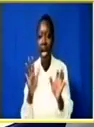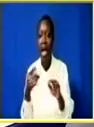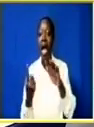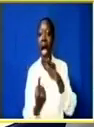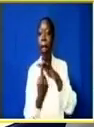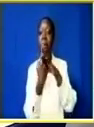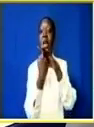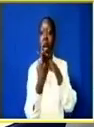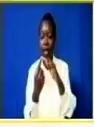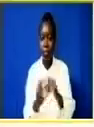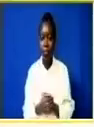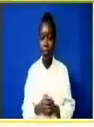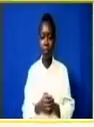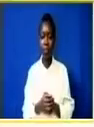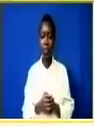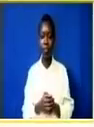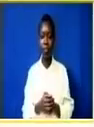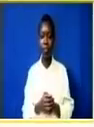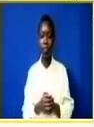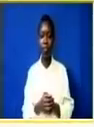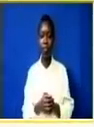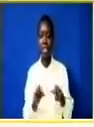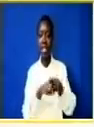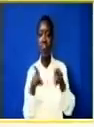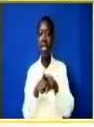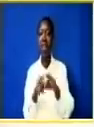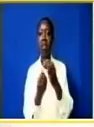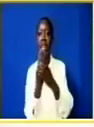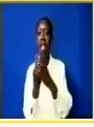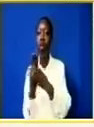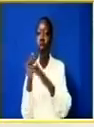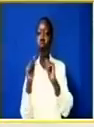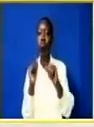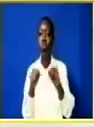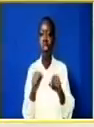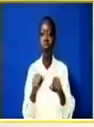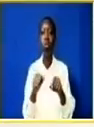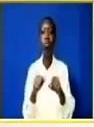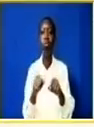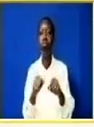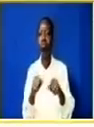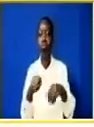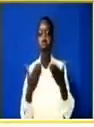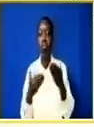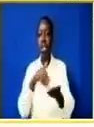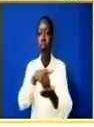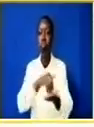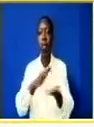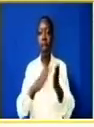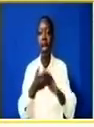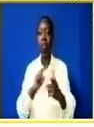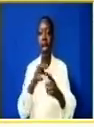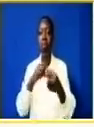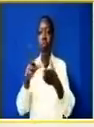roots. Yes. And even these crops being carried away, the trees falling. The crops being weak and falling